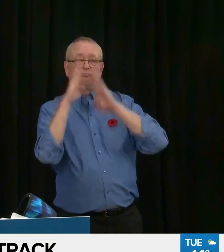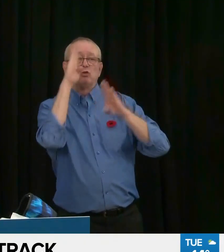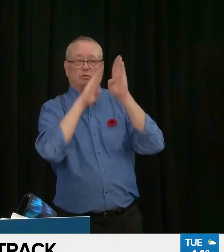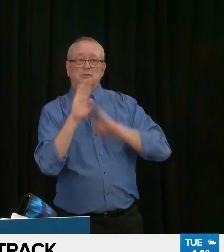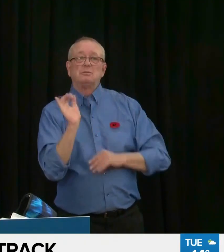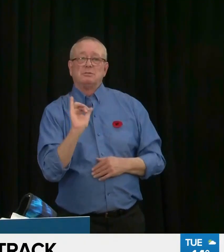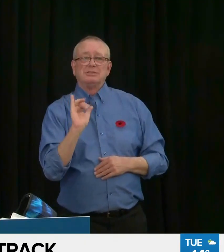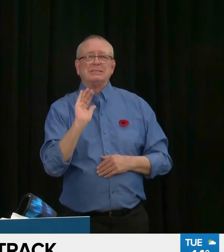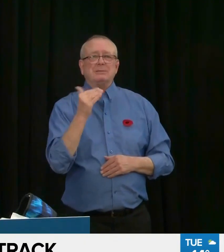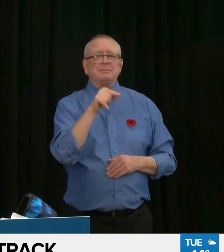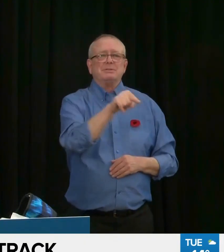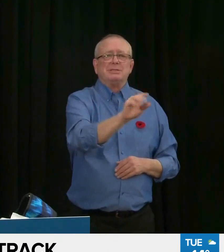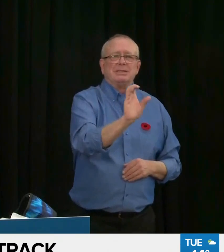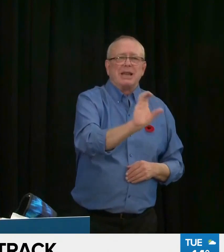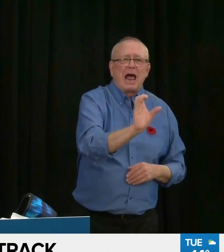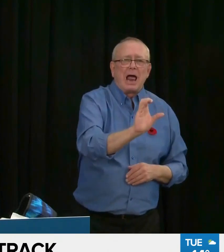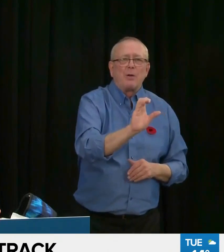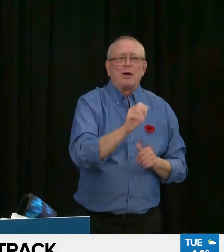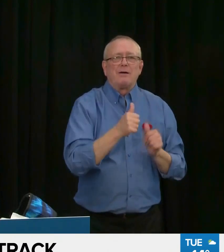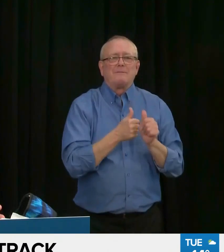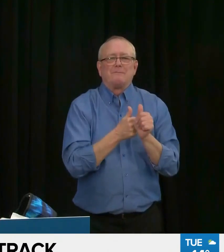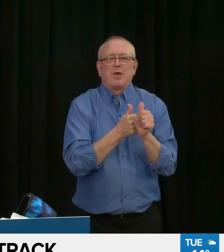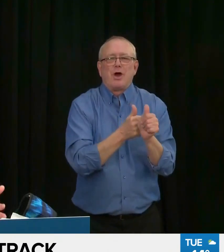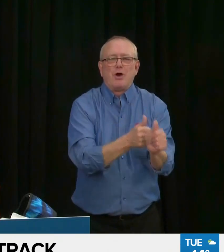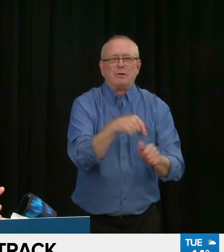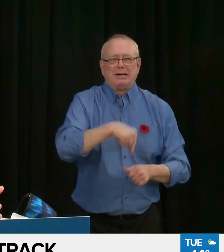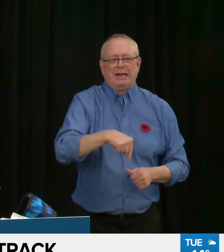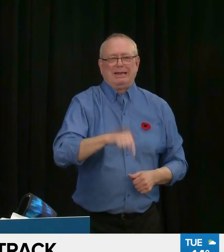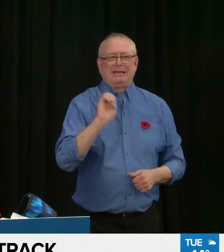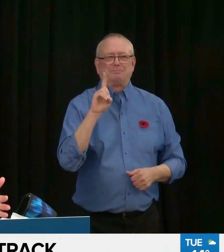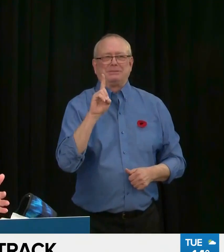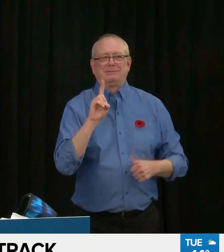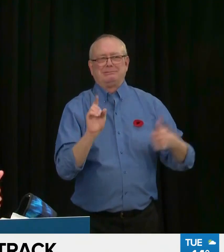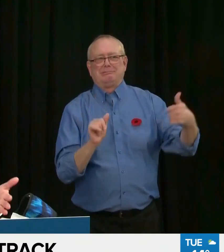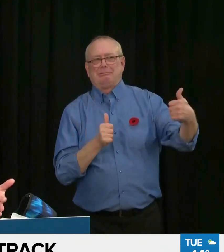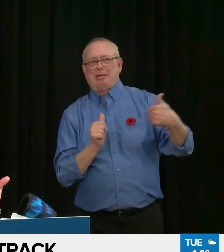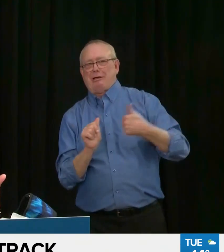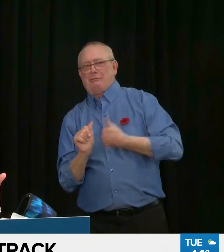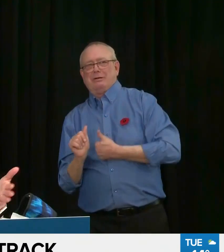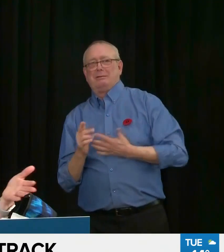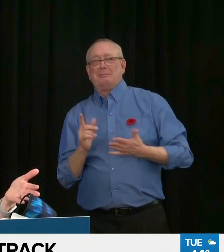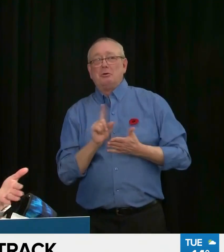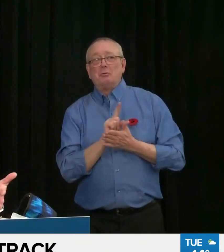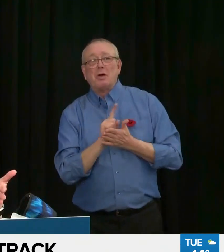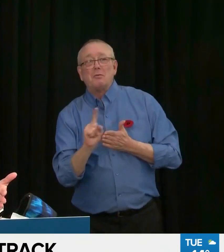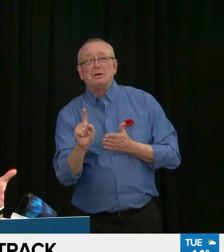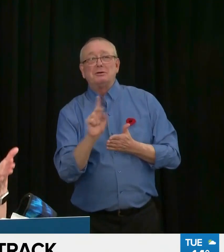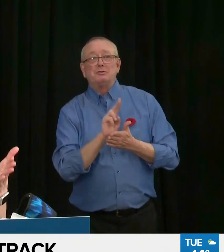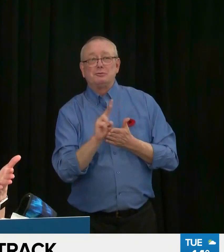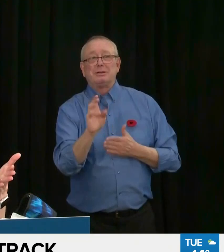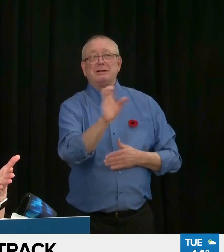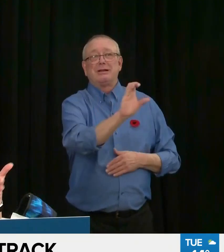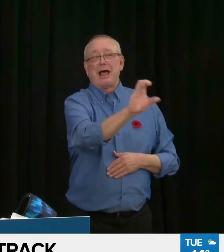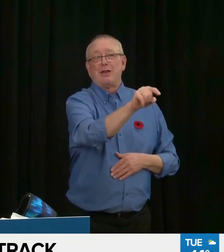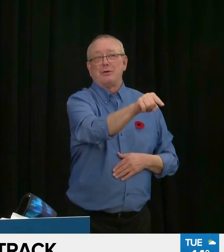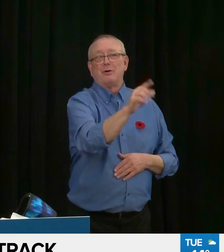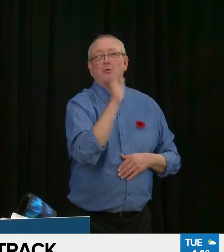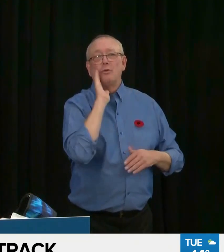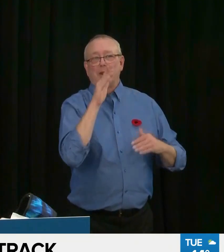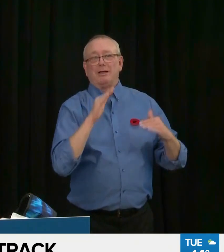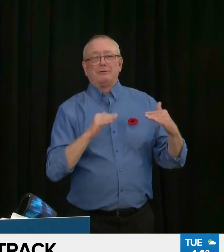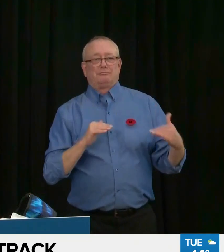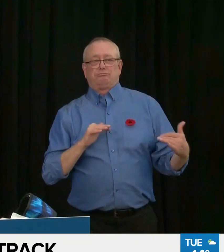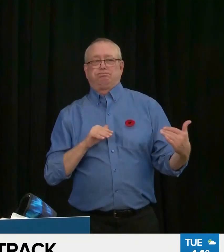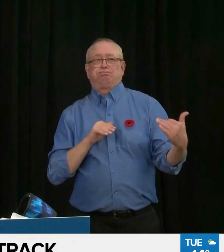Edmonton, and we do see about a 1-week lag, a 7 to 10 day lag between when we see our new case counts rise and when we